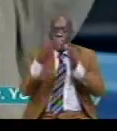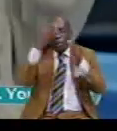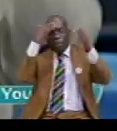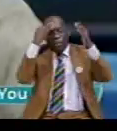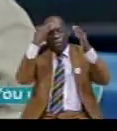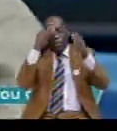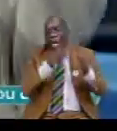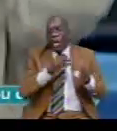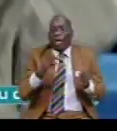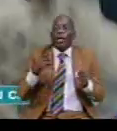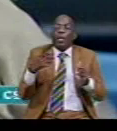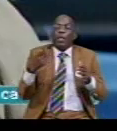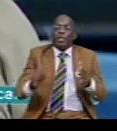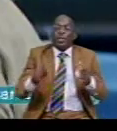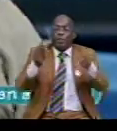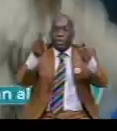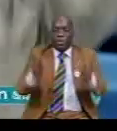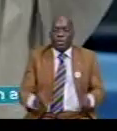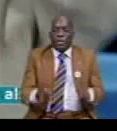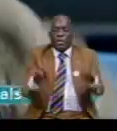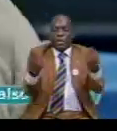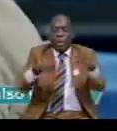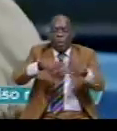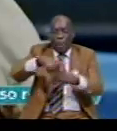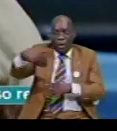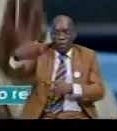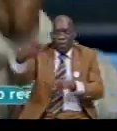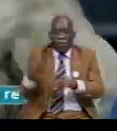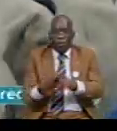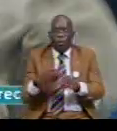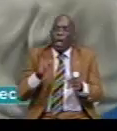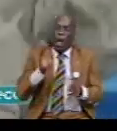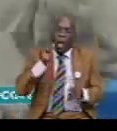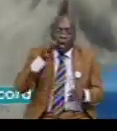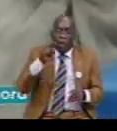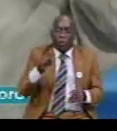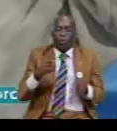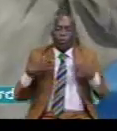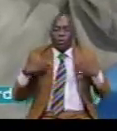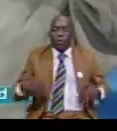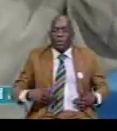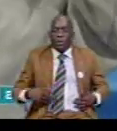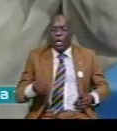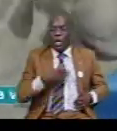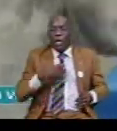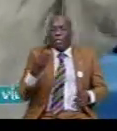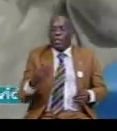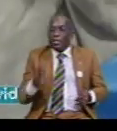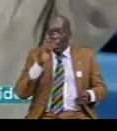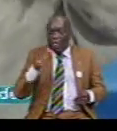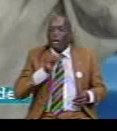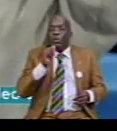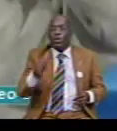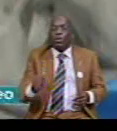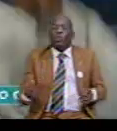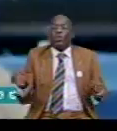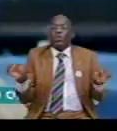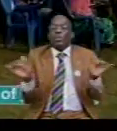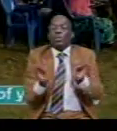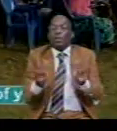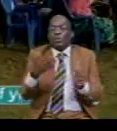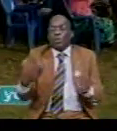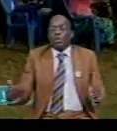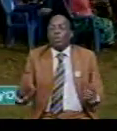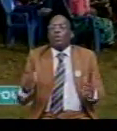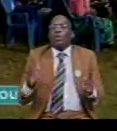personality walk out of myself like this. Since then till today, I'm free. Things are no more the same anymore. To God Almighty be the glory in Jesus'